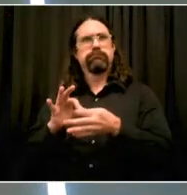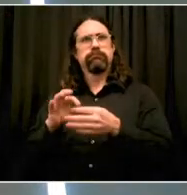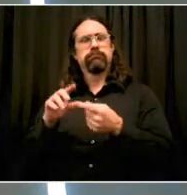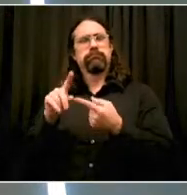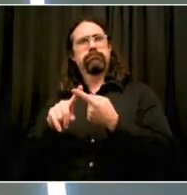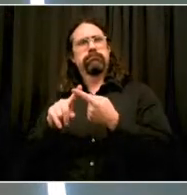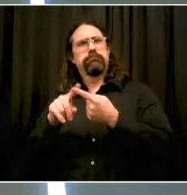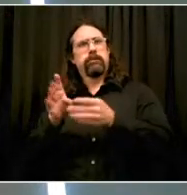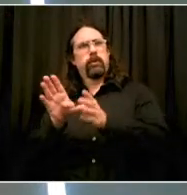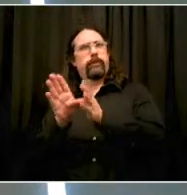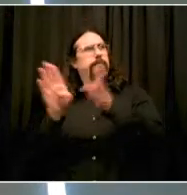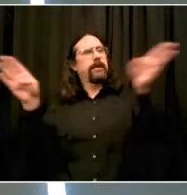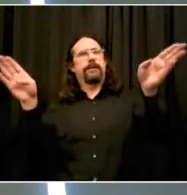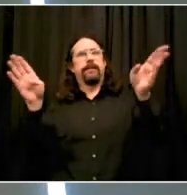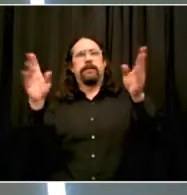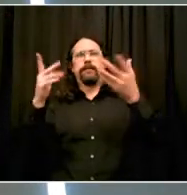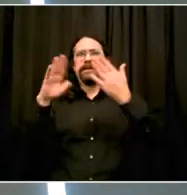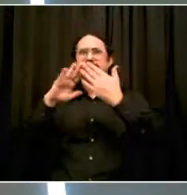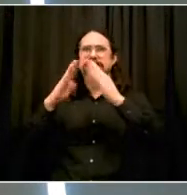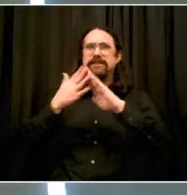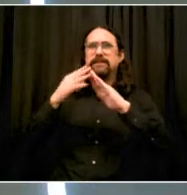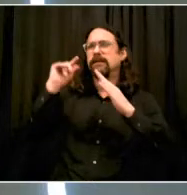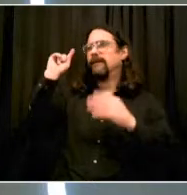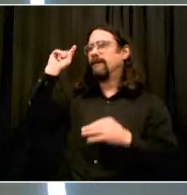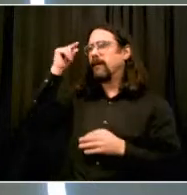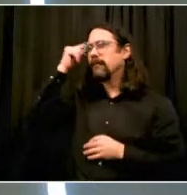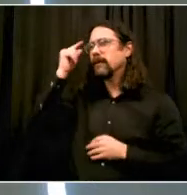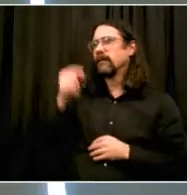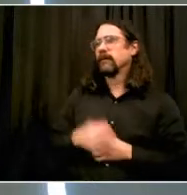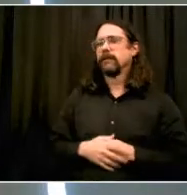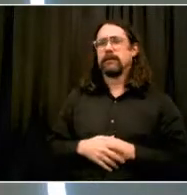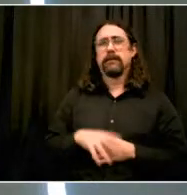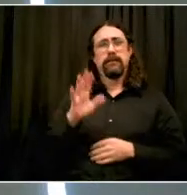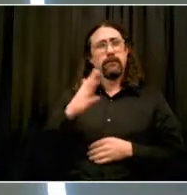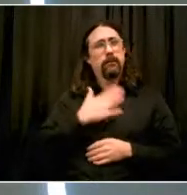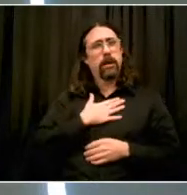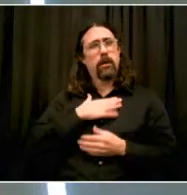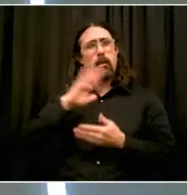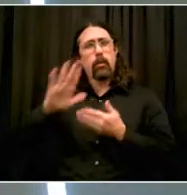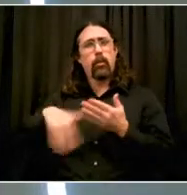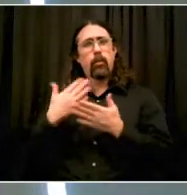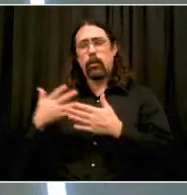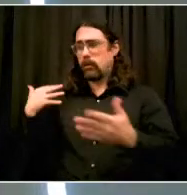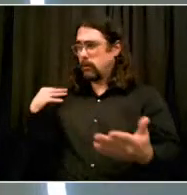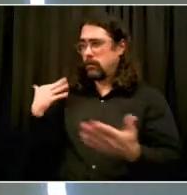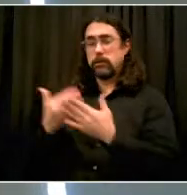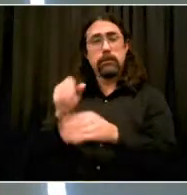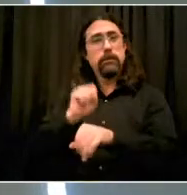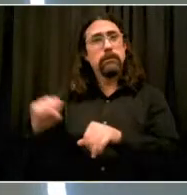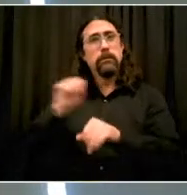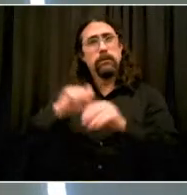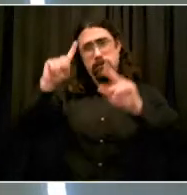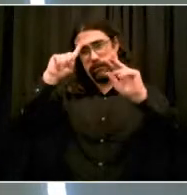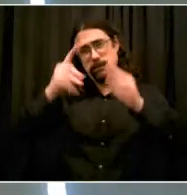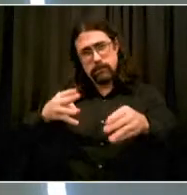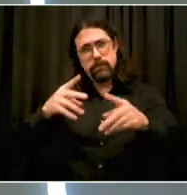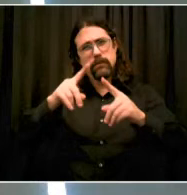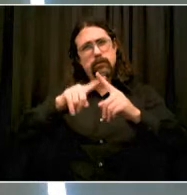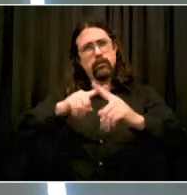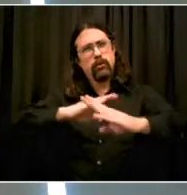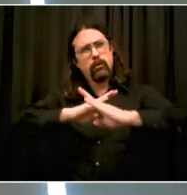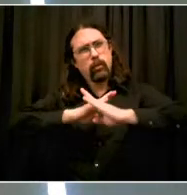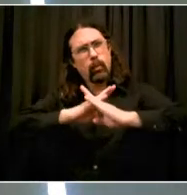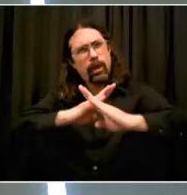about how do we ensure that we have the most rigorous health and safety precautions possible, and how do we make sure that